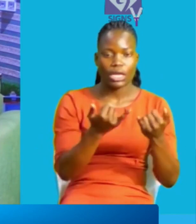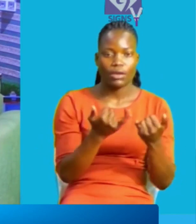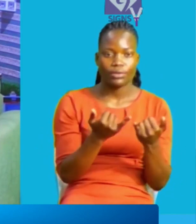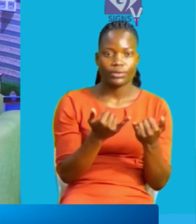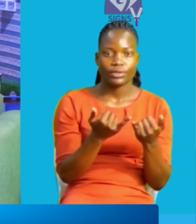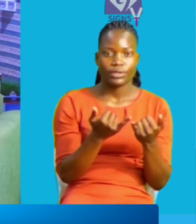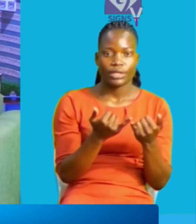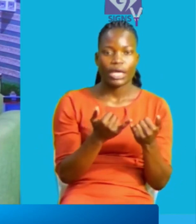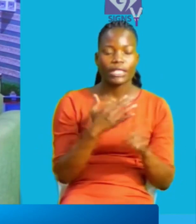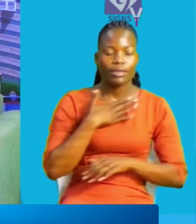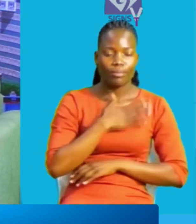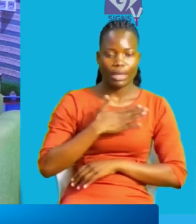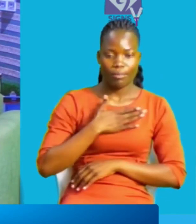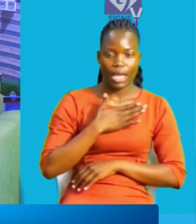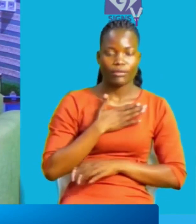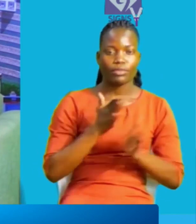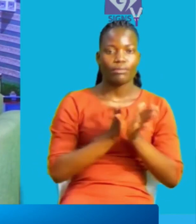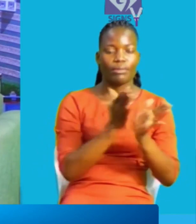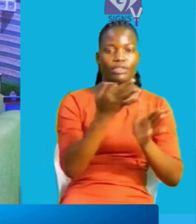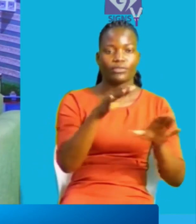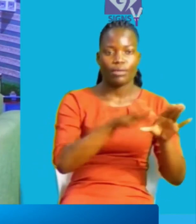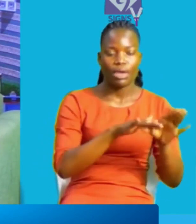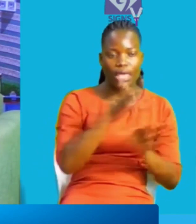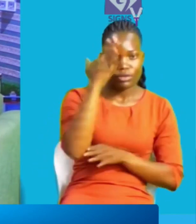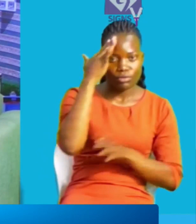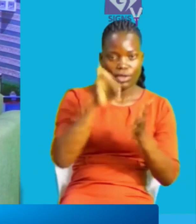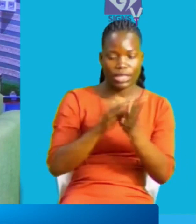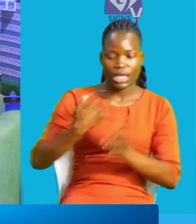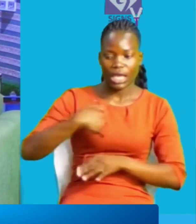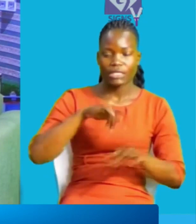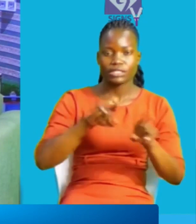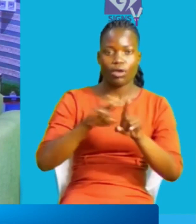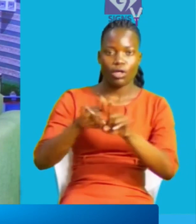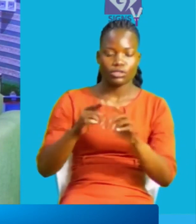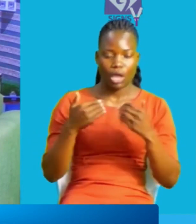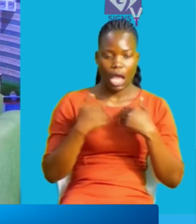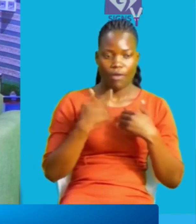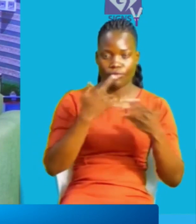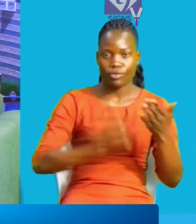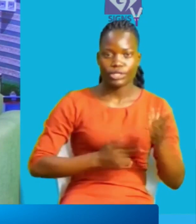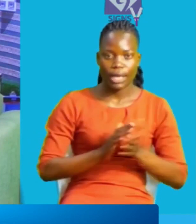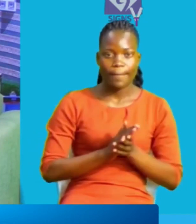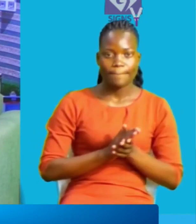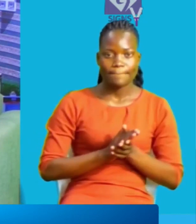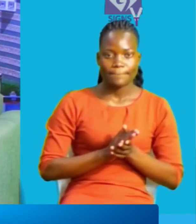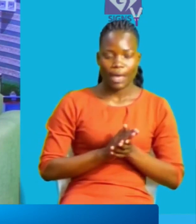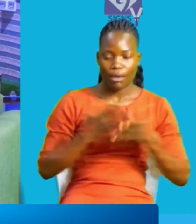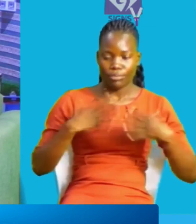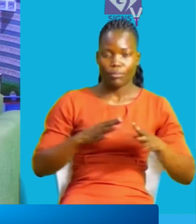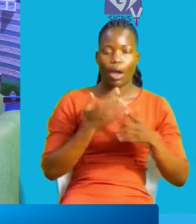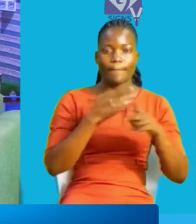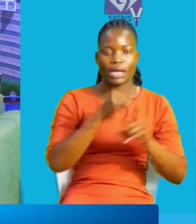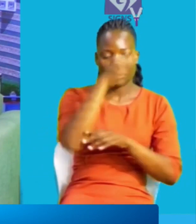my plea to the members of the public. Yeah. Wajue ya kwamba sisi pia huwa tunakuanga askari.